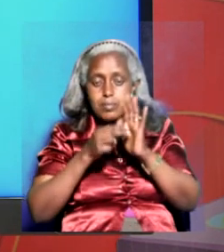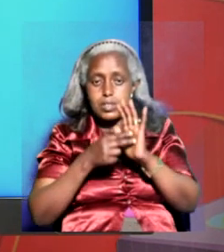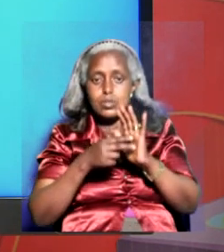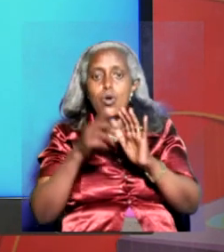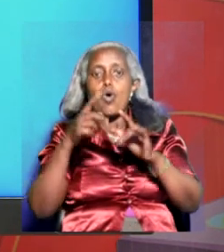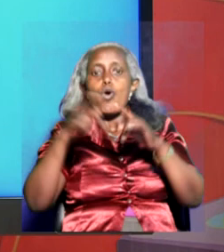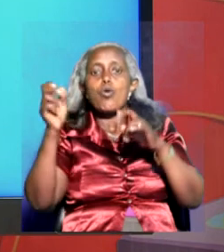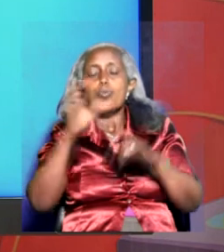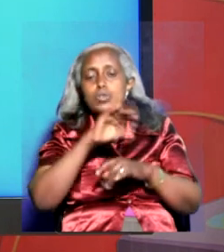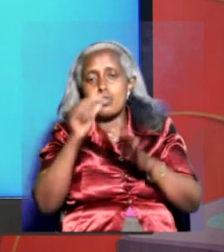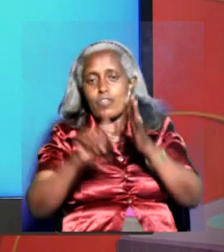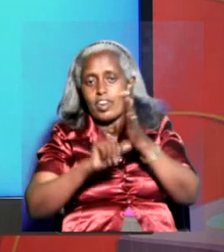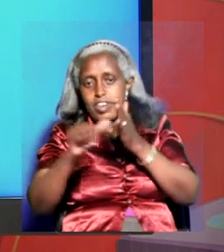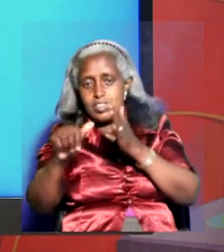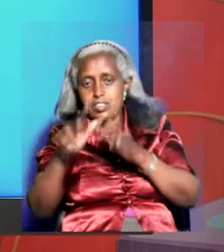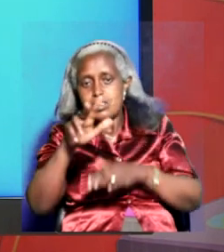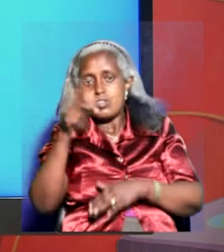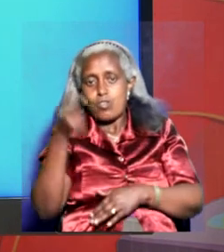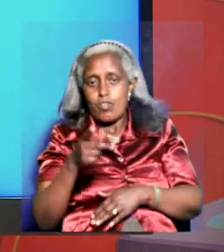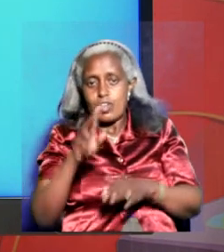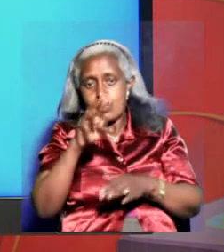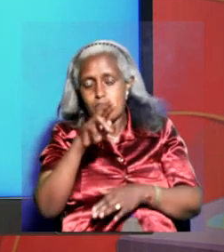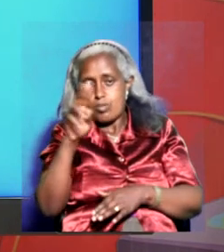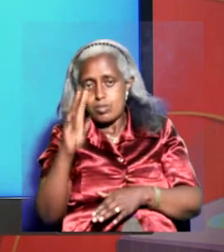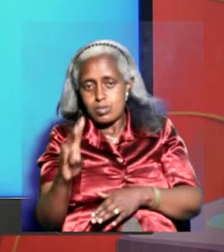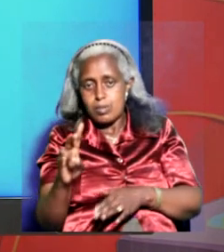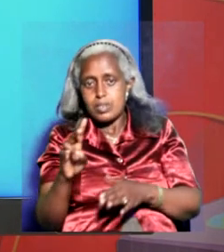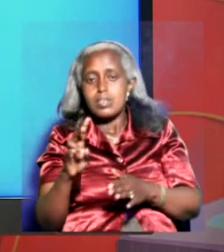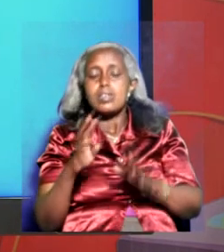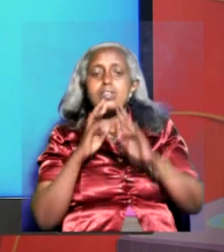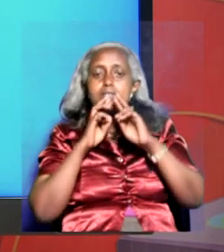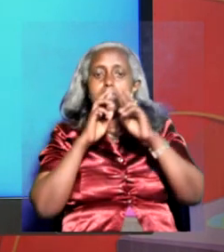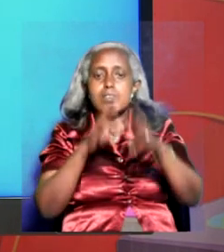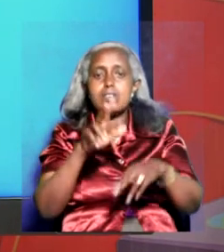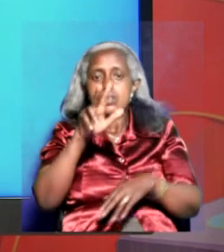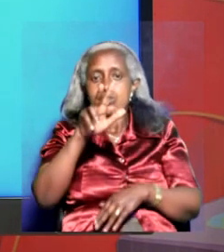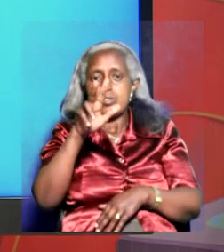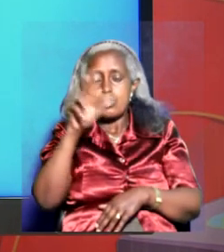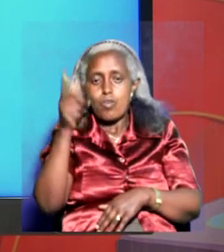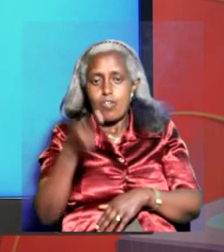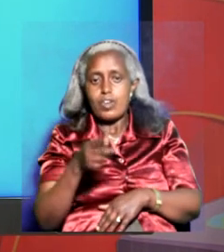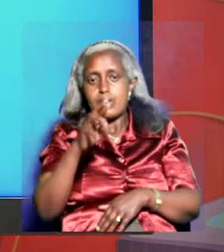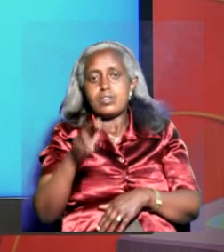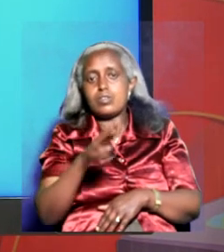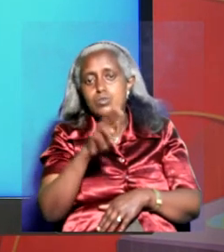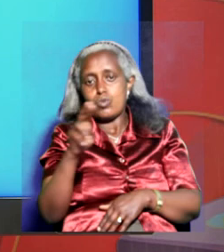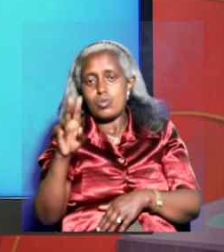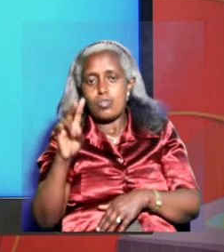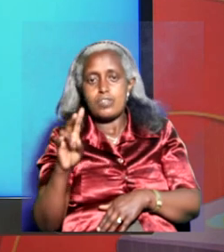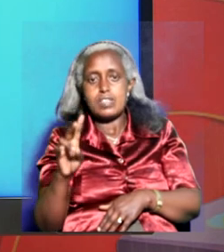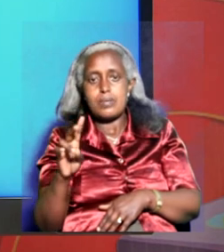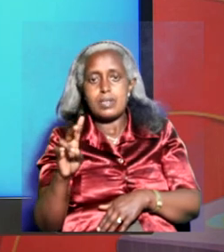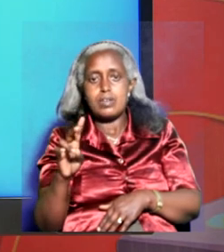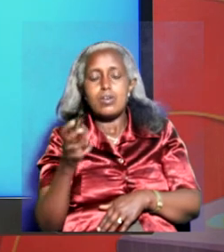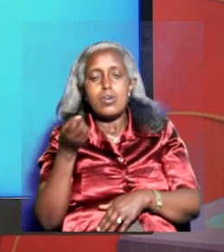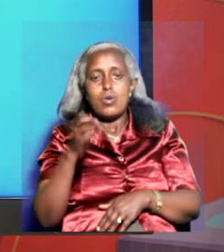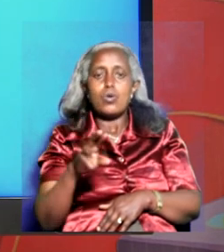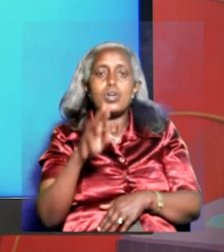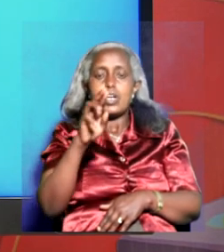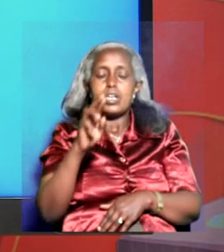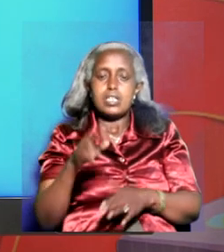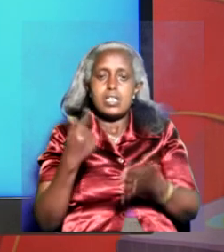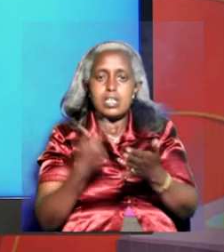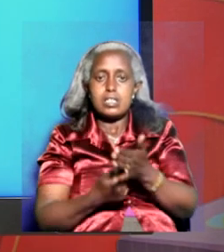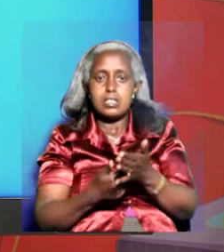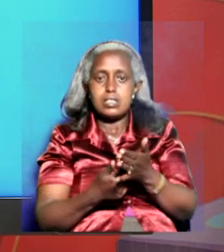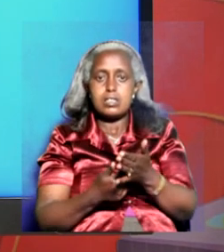So simply it is 3 over root 7. So the answer will be it is 3 over the square root of 7, or rationalizing this